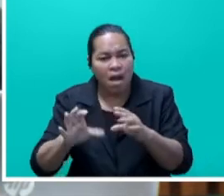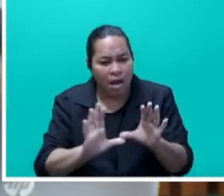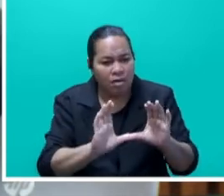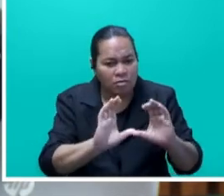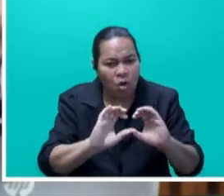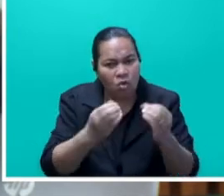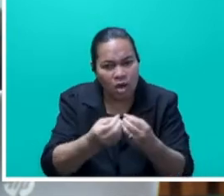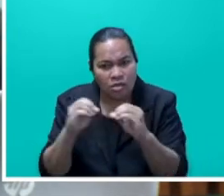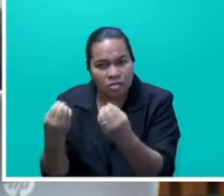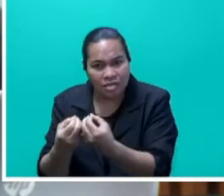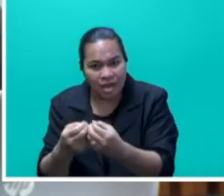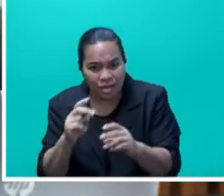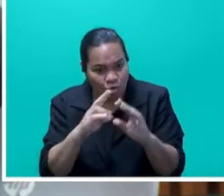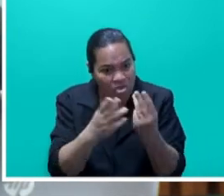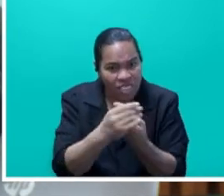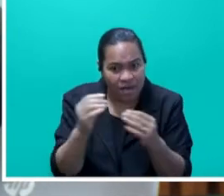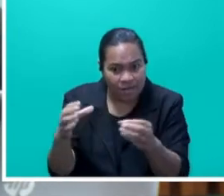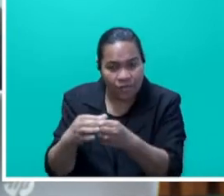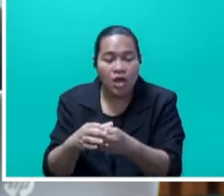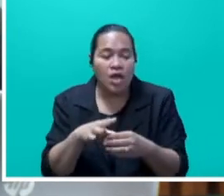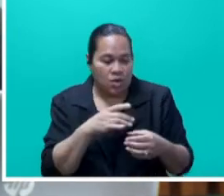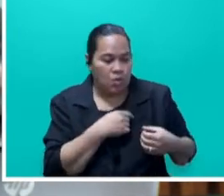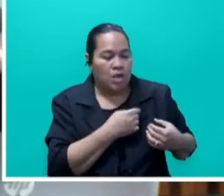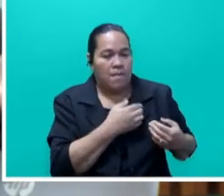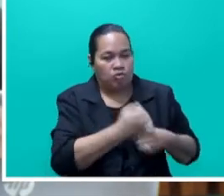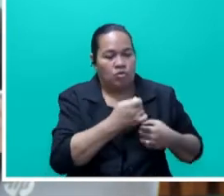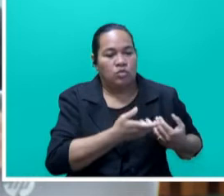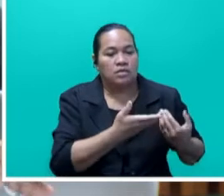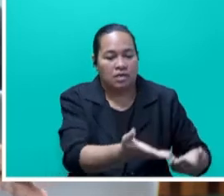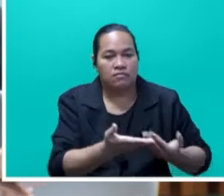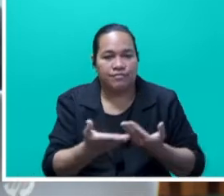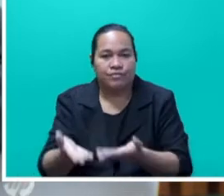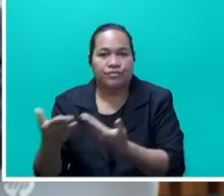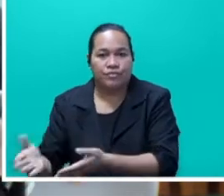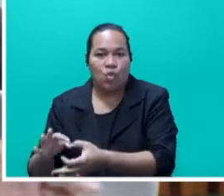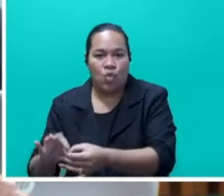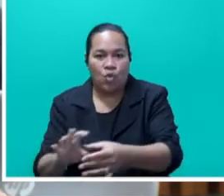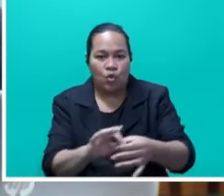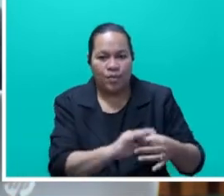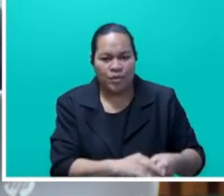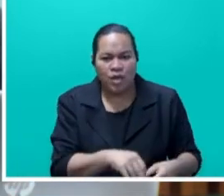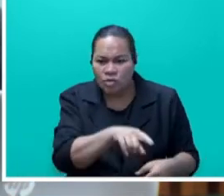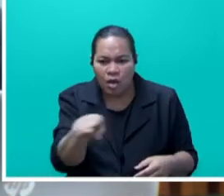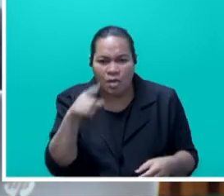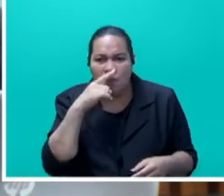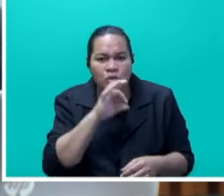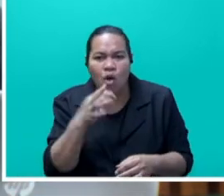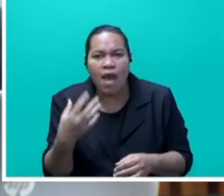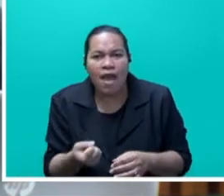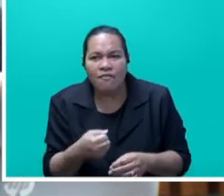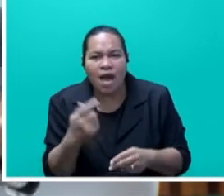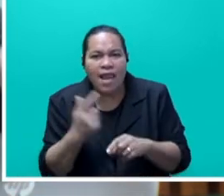harvesters. This is a critical binding constraint in rice farming community, Mr. Speaker, because they don't have people to harvest rice